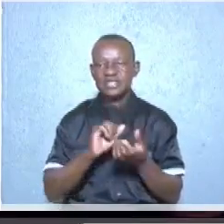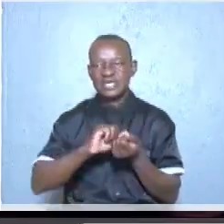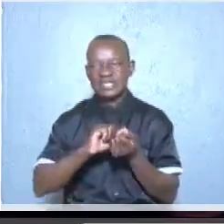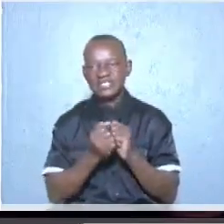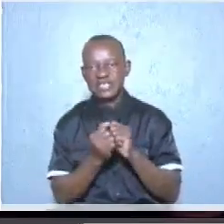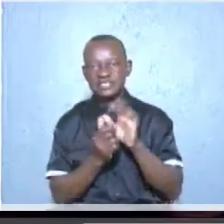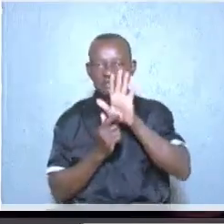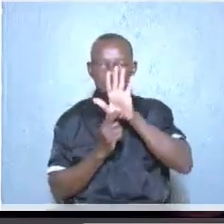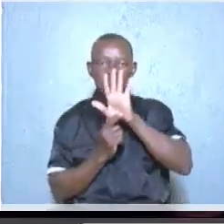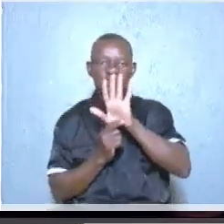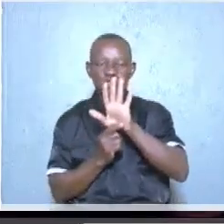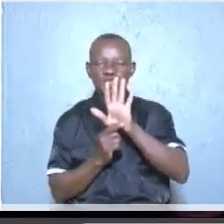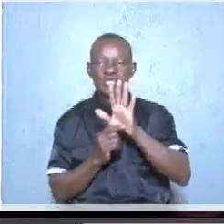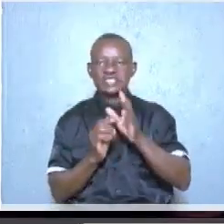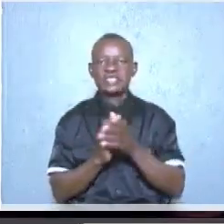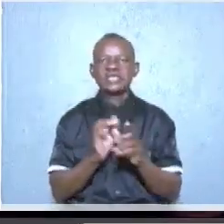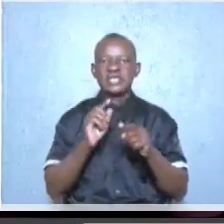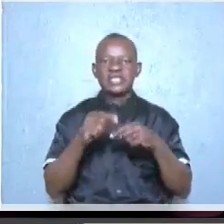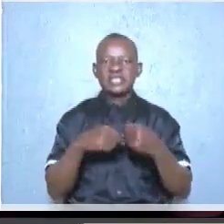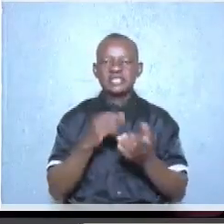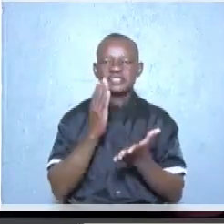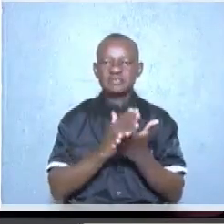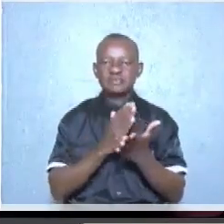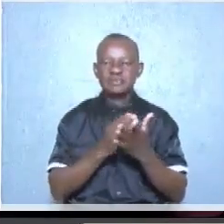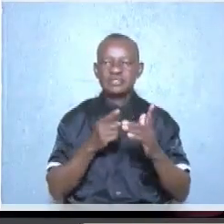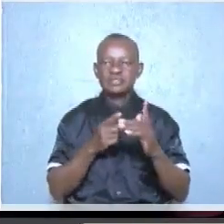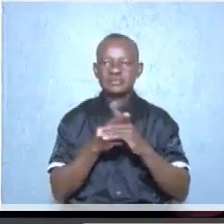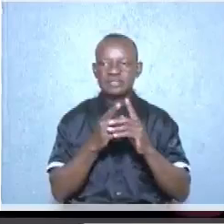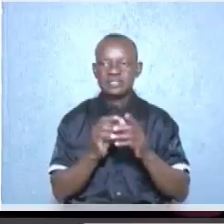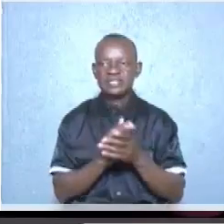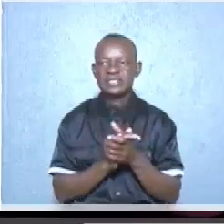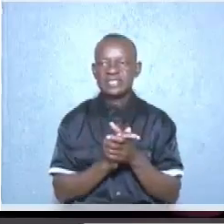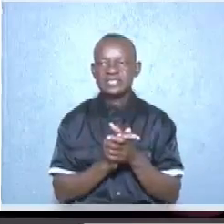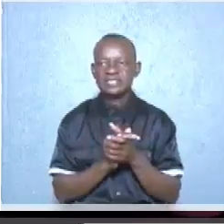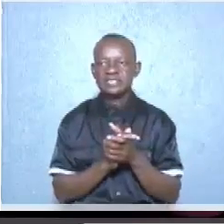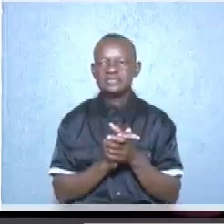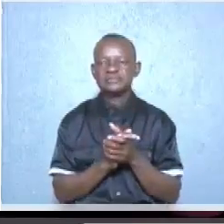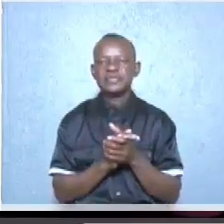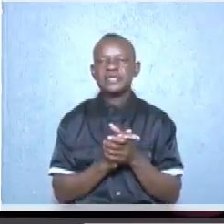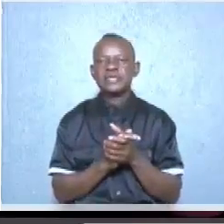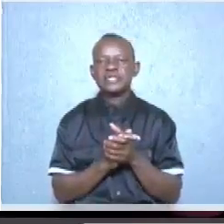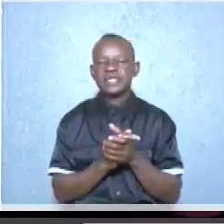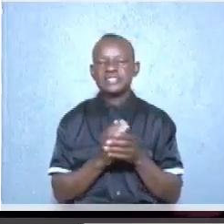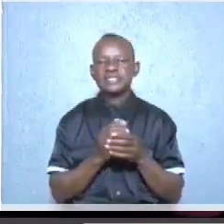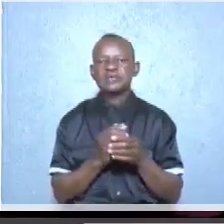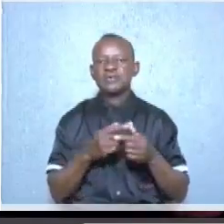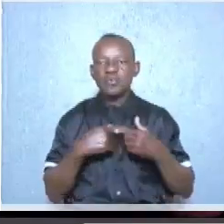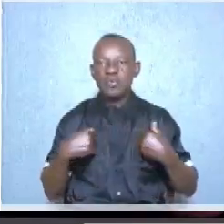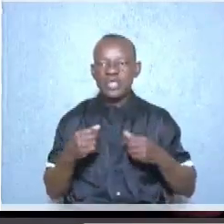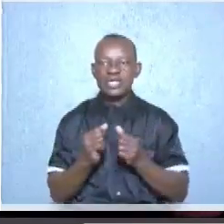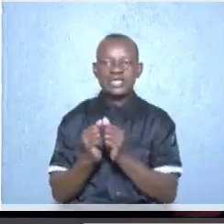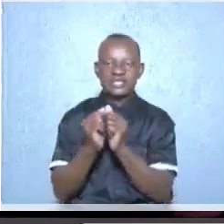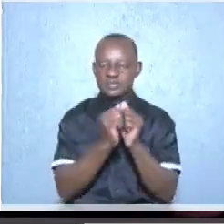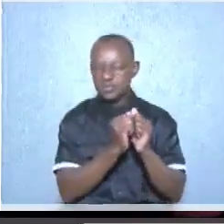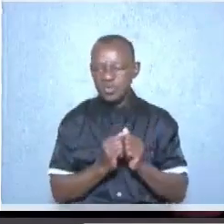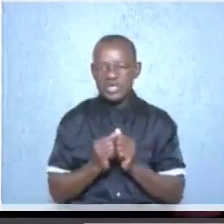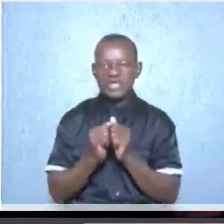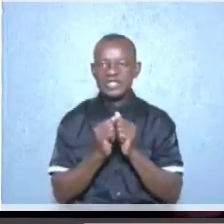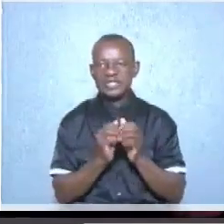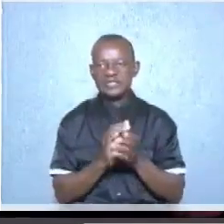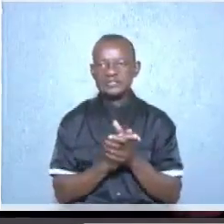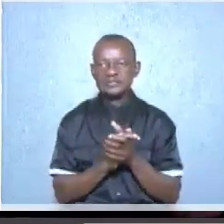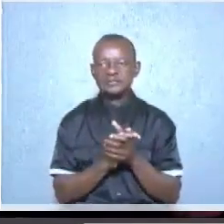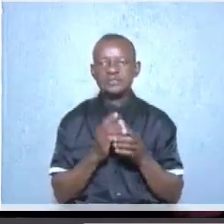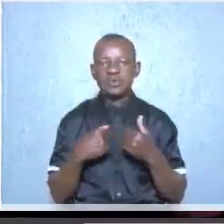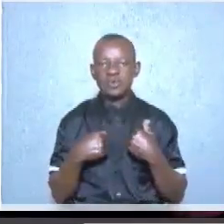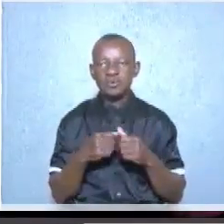it was happening. And we could, together with the previously advantaged, we could take many more accountants to